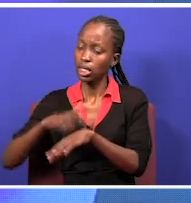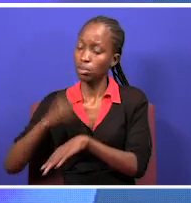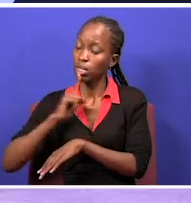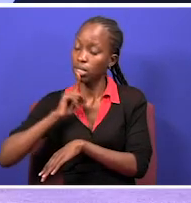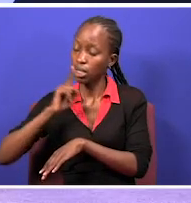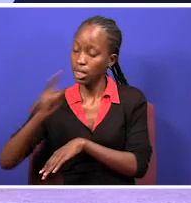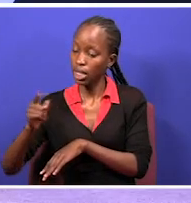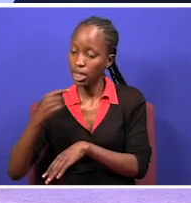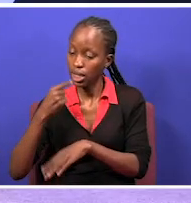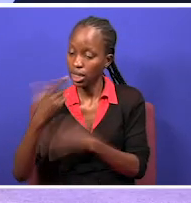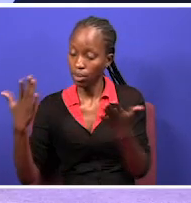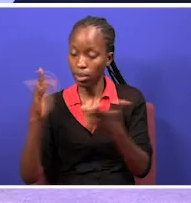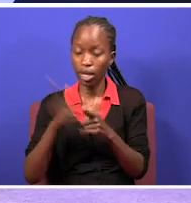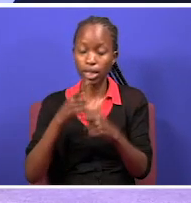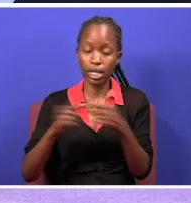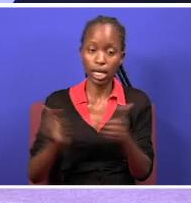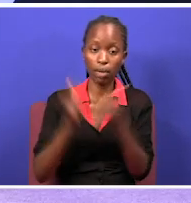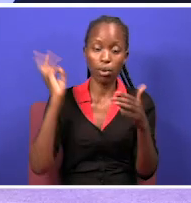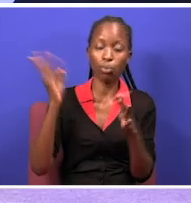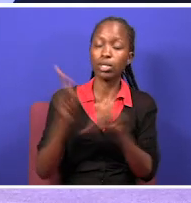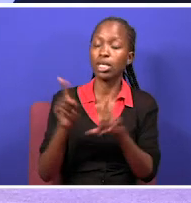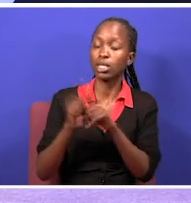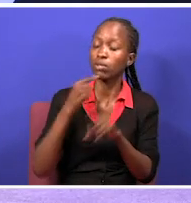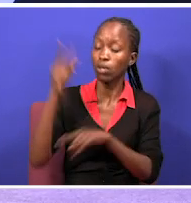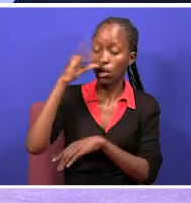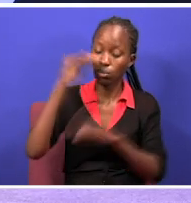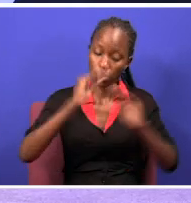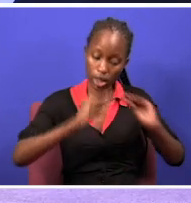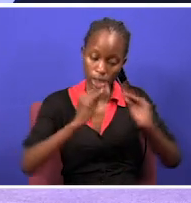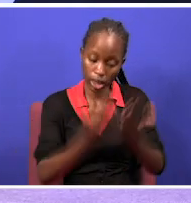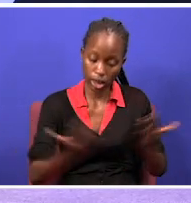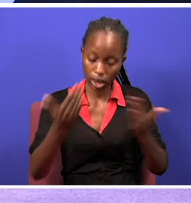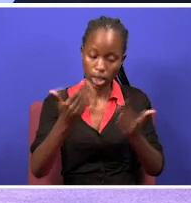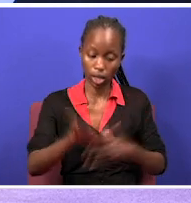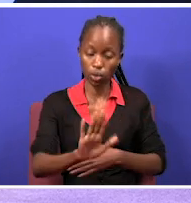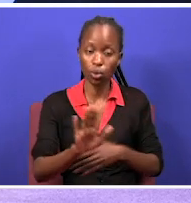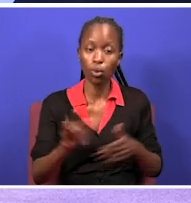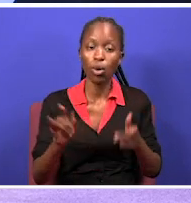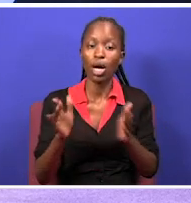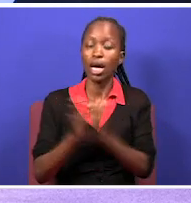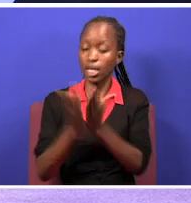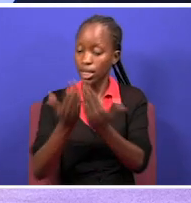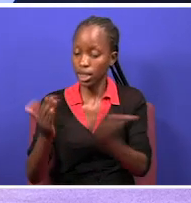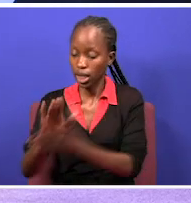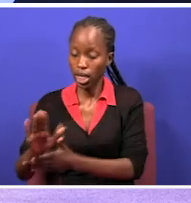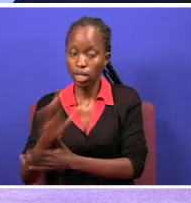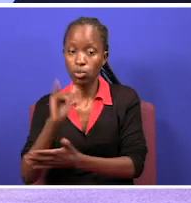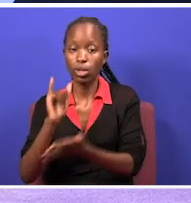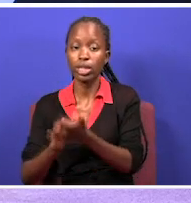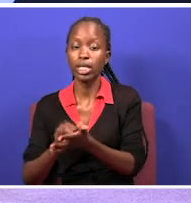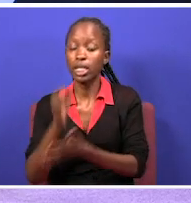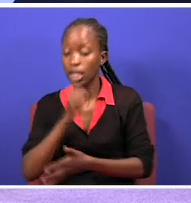here, this, he told Moses, teach it to your children and their children. So